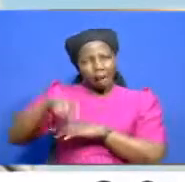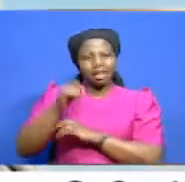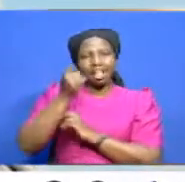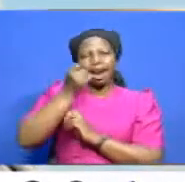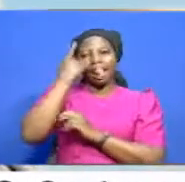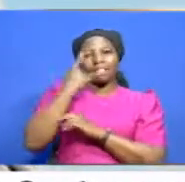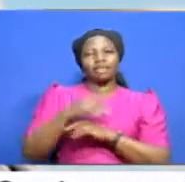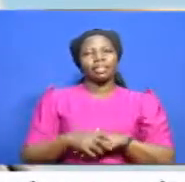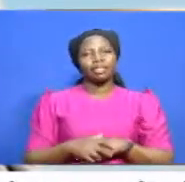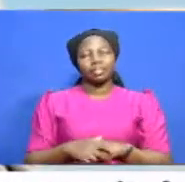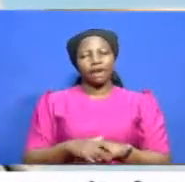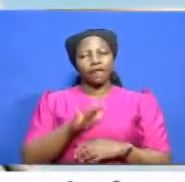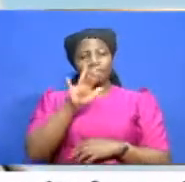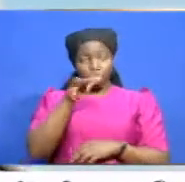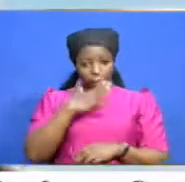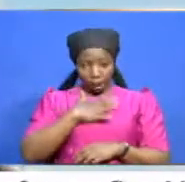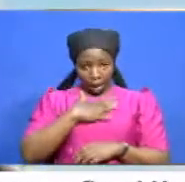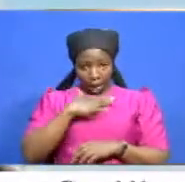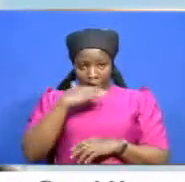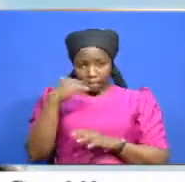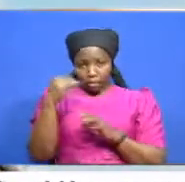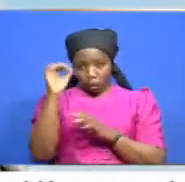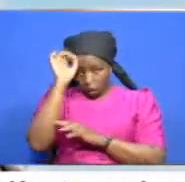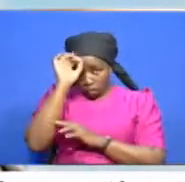where I sit, I thought it was